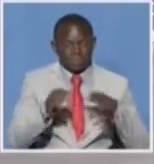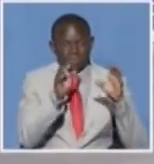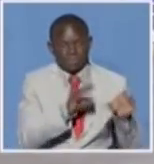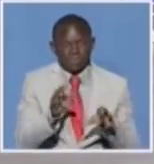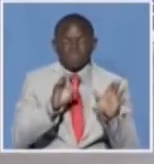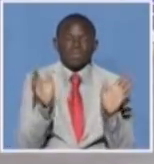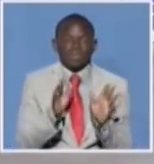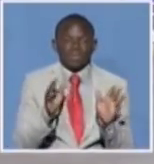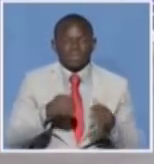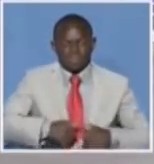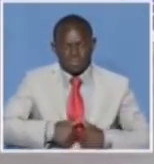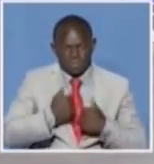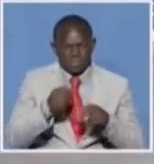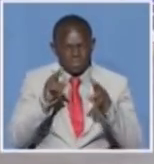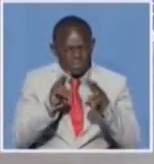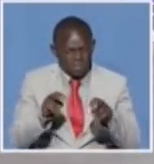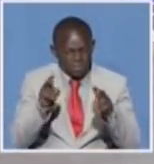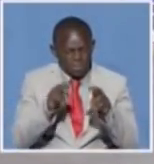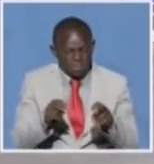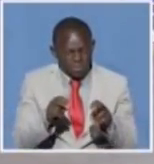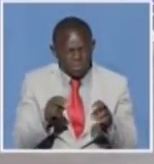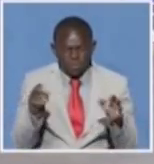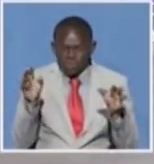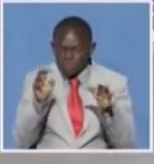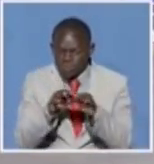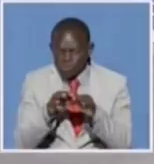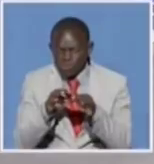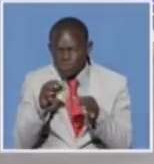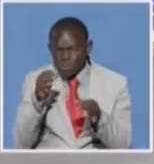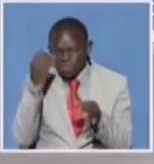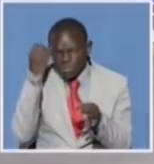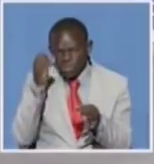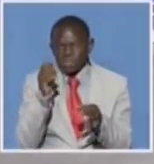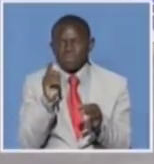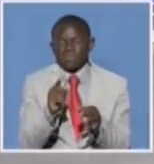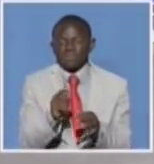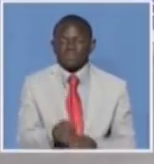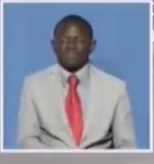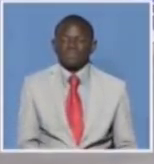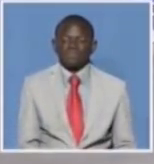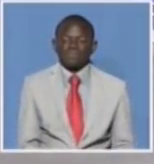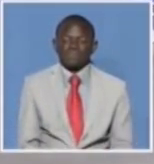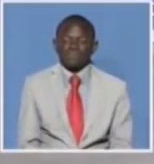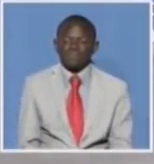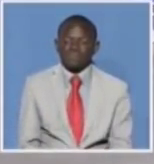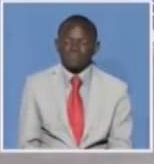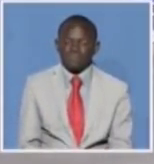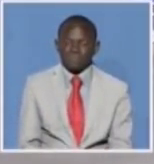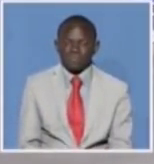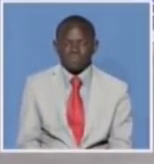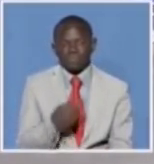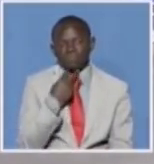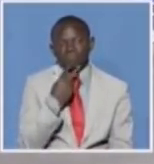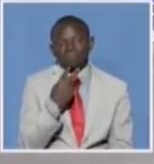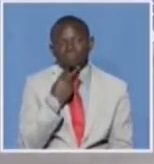forces, other countries, by virtue of the fact that maybe there's some support which is coming. No. We must make sure that the decisions